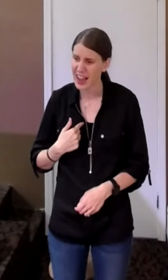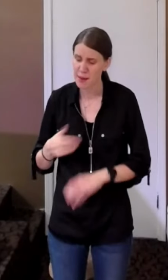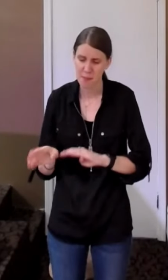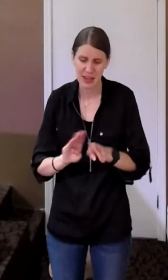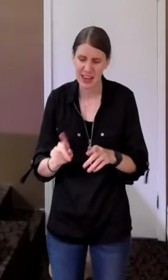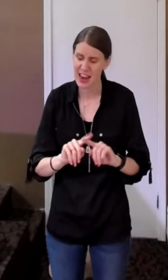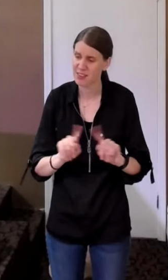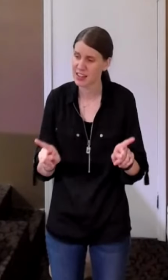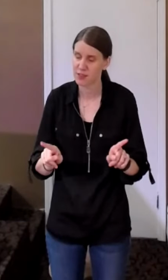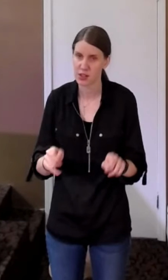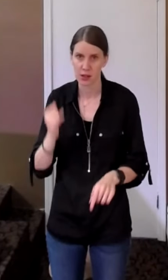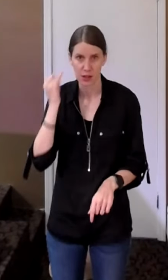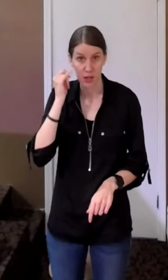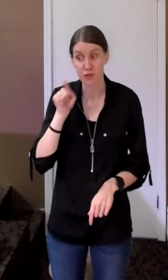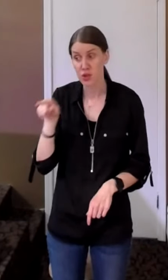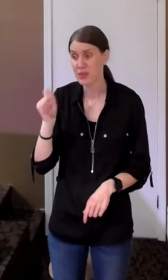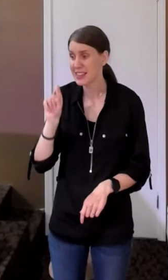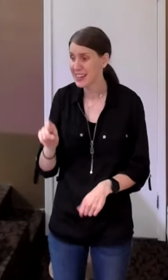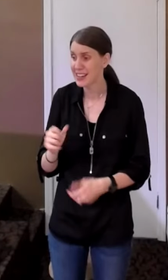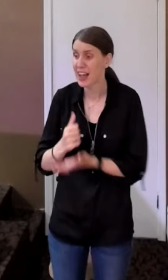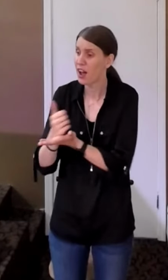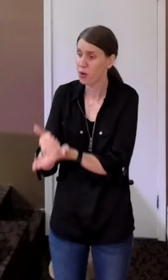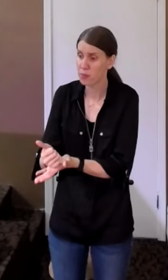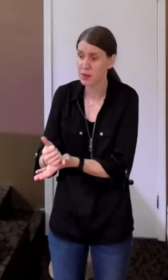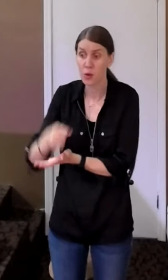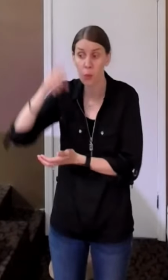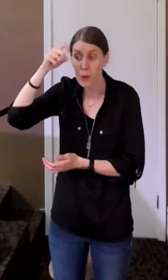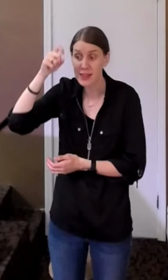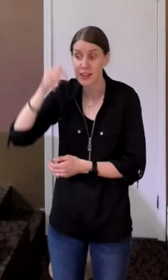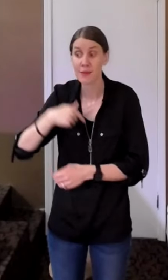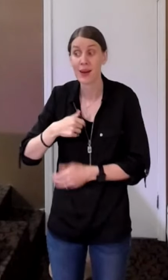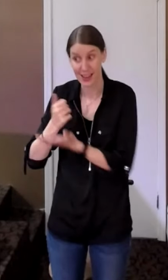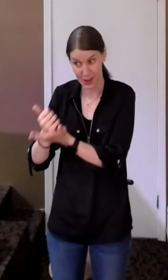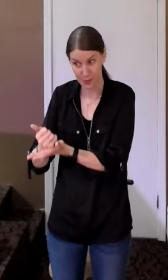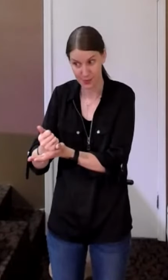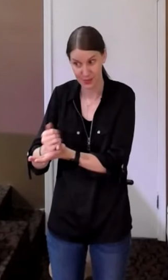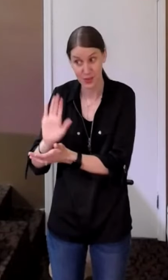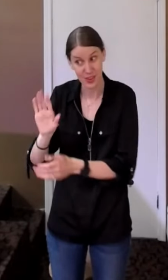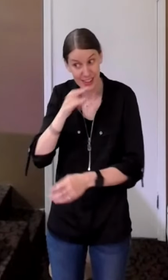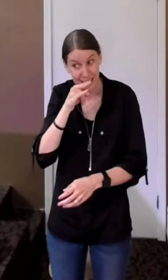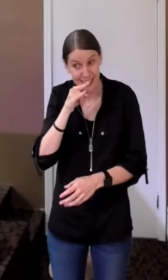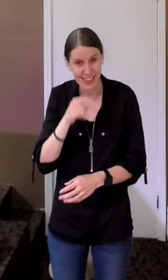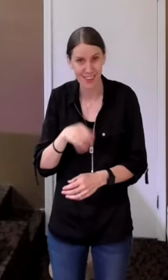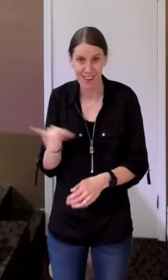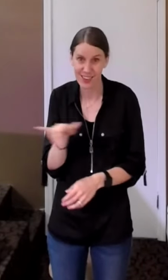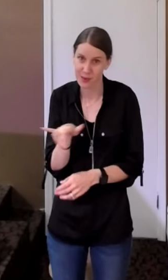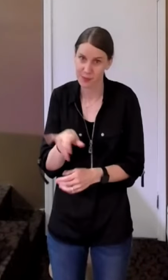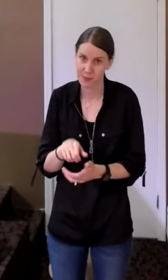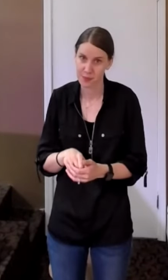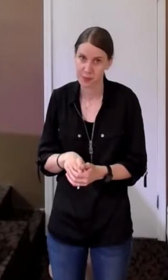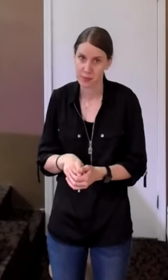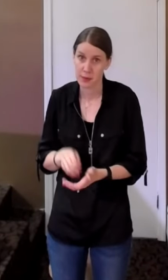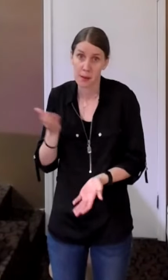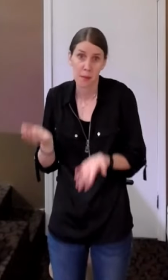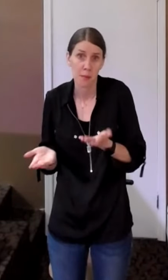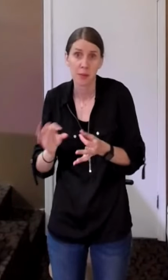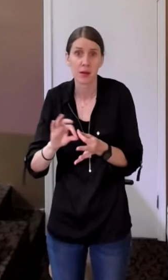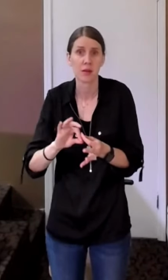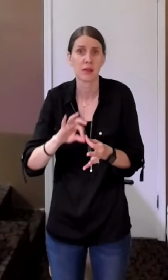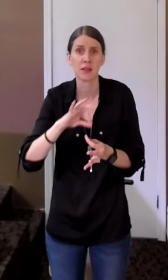and if you need assistance, I'll help you do this with the grandchildren, things like that. Or maybe a